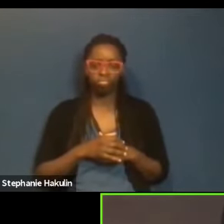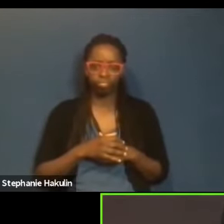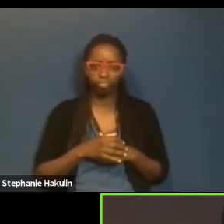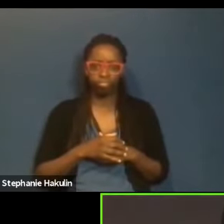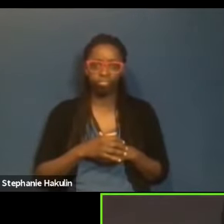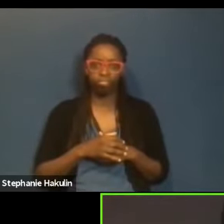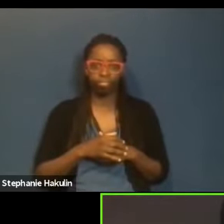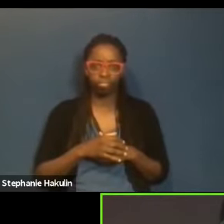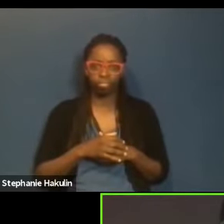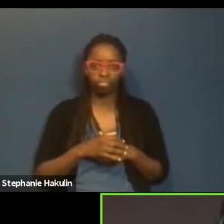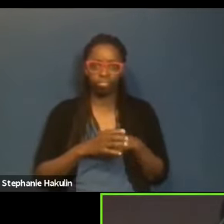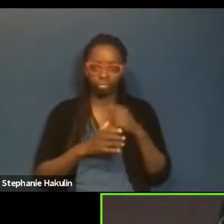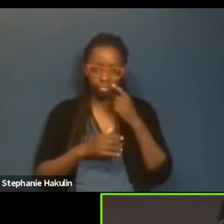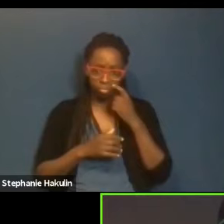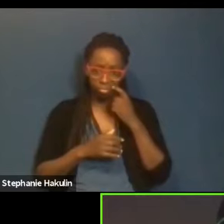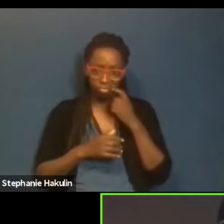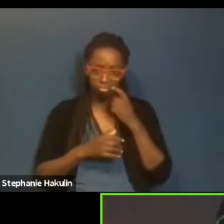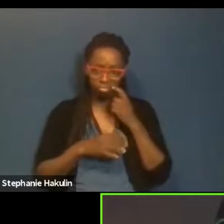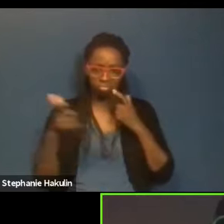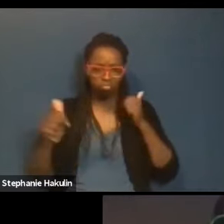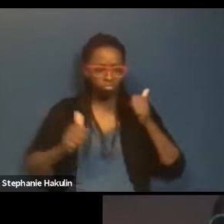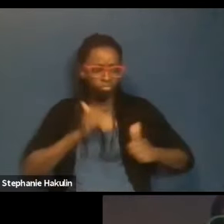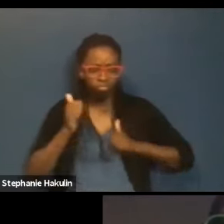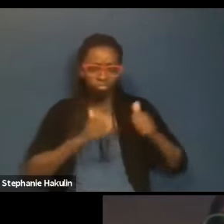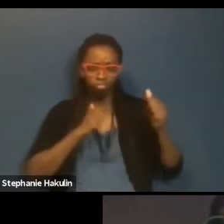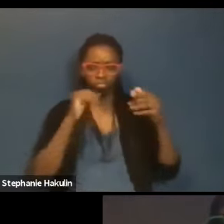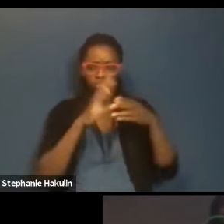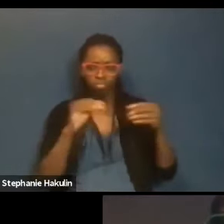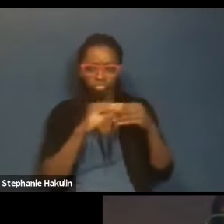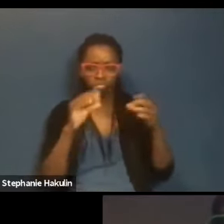assertion is inspirational.